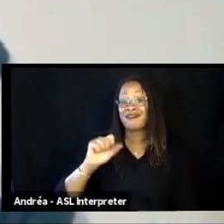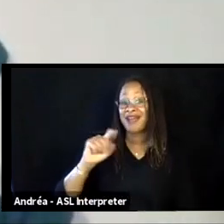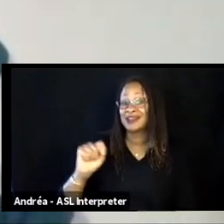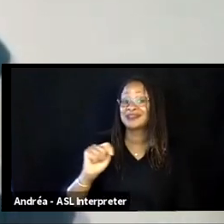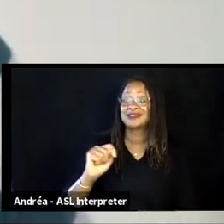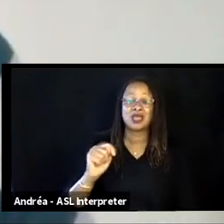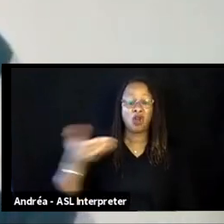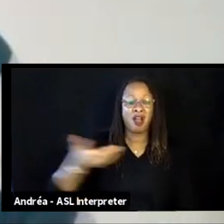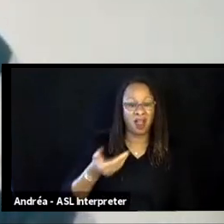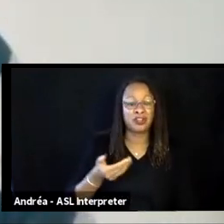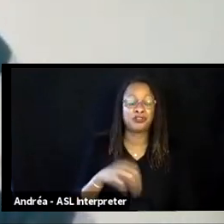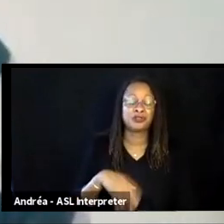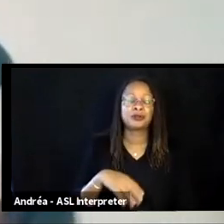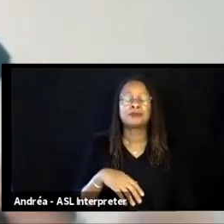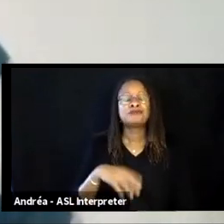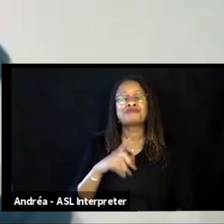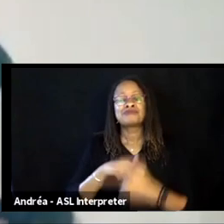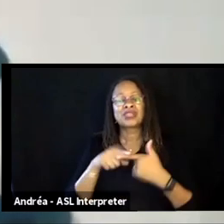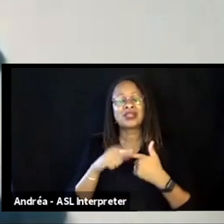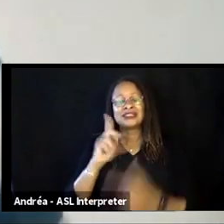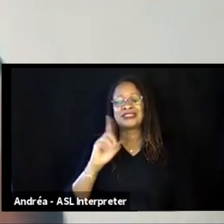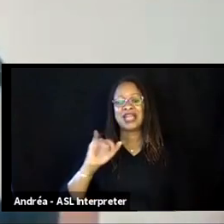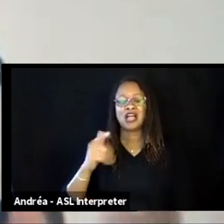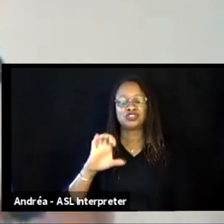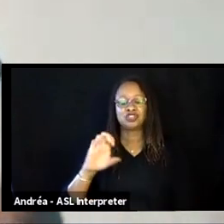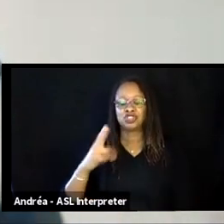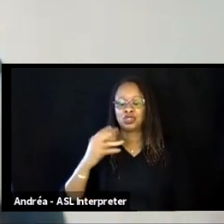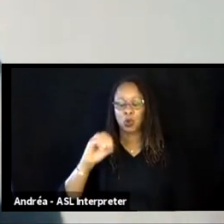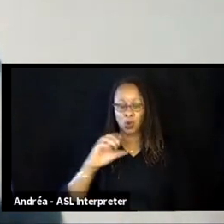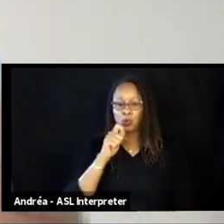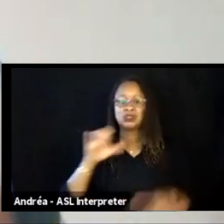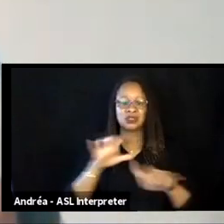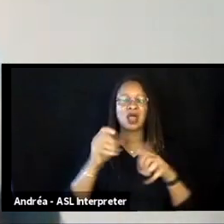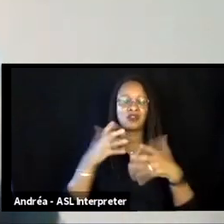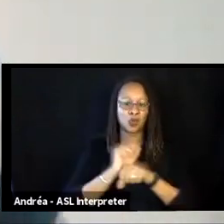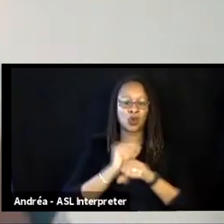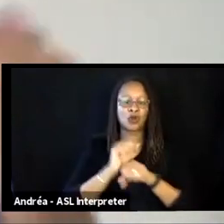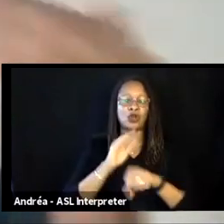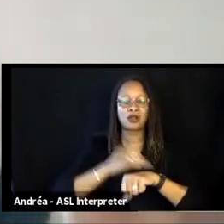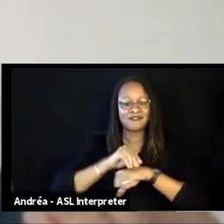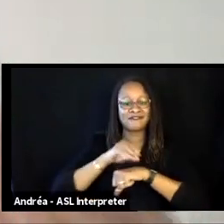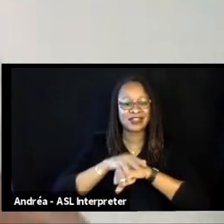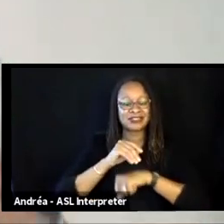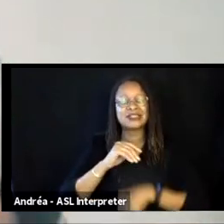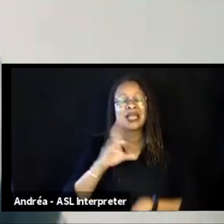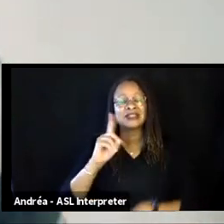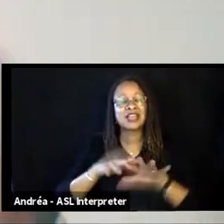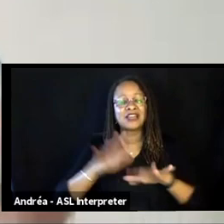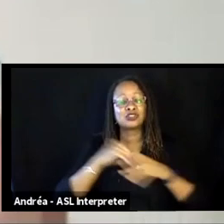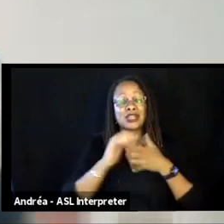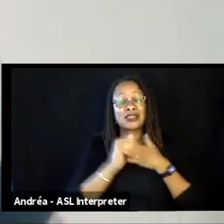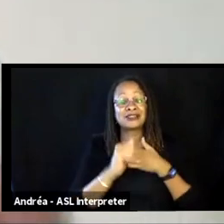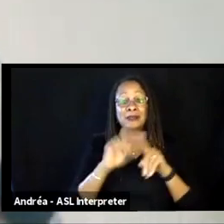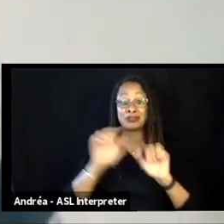Mackenzie was saying. And then Diageo, who've done a ton of work on affecting diversity in their leadership, but also